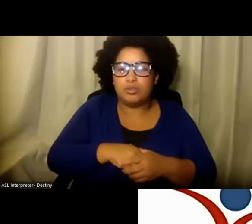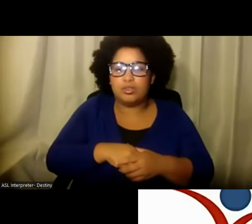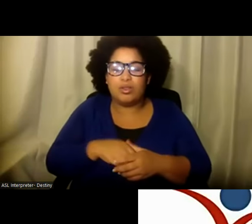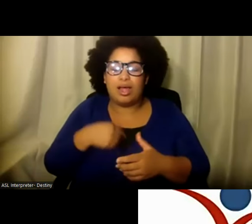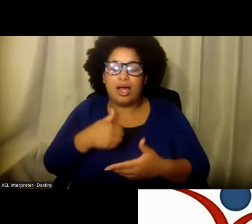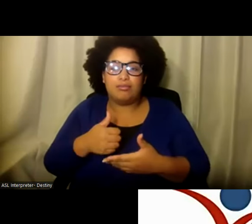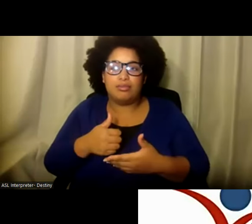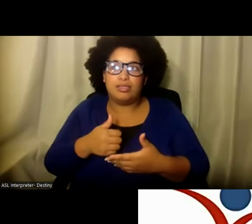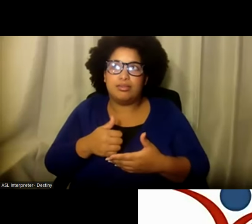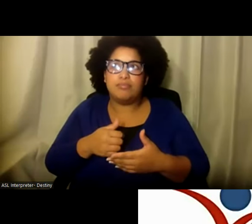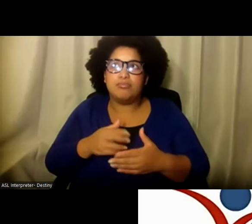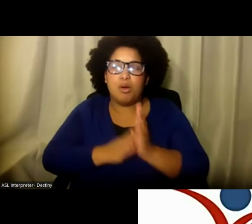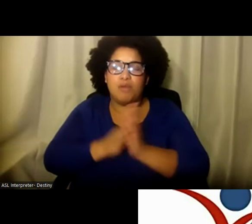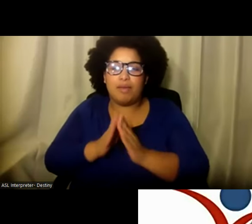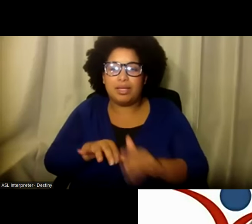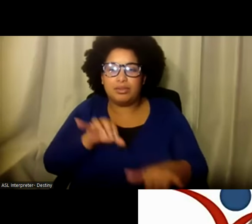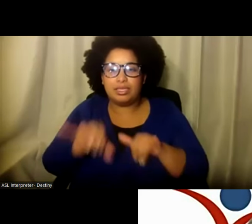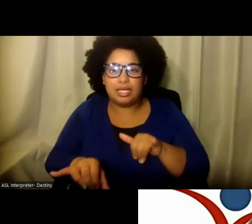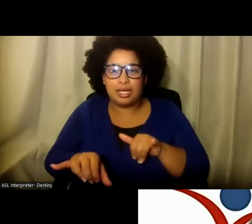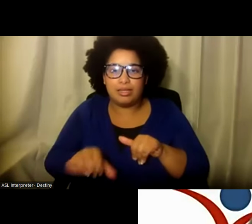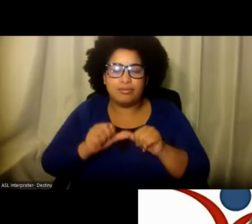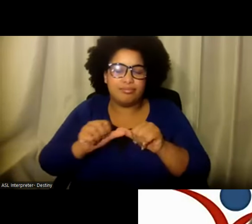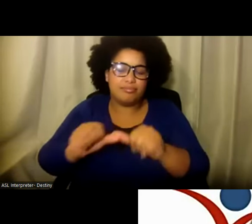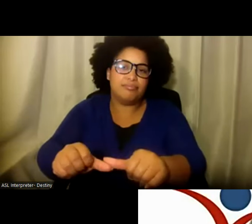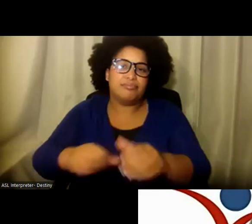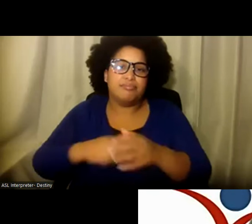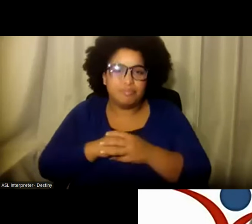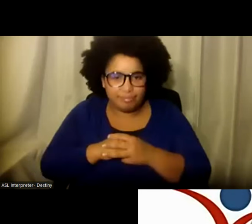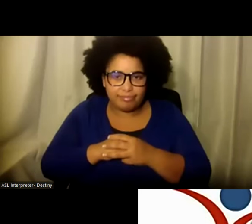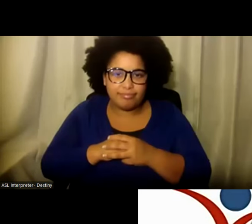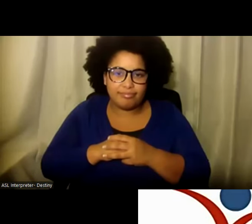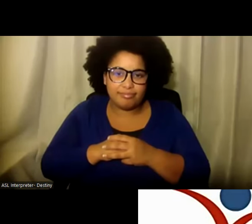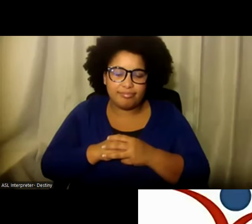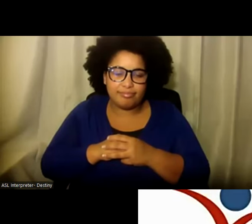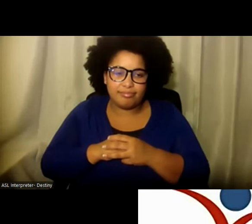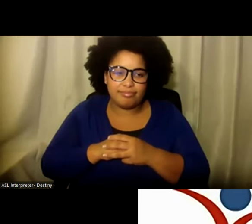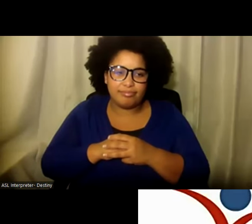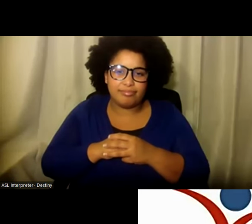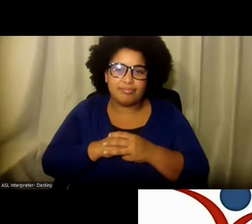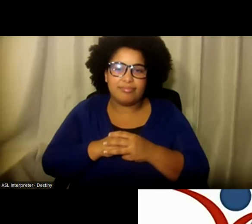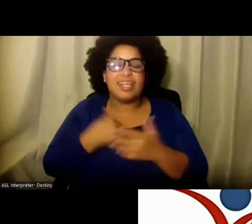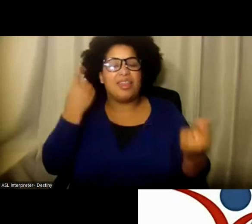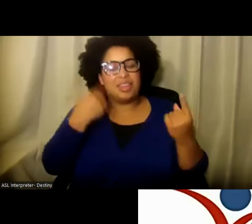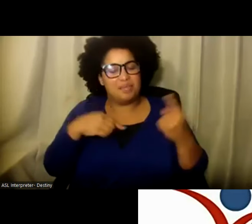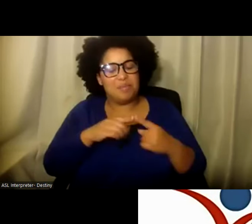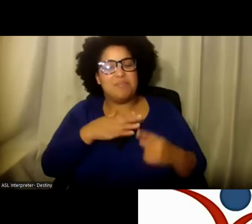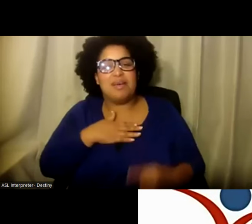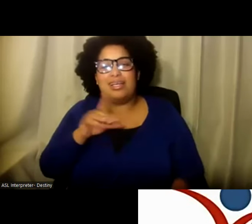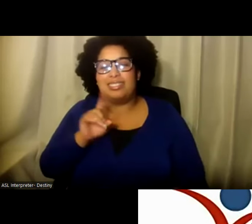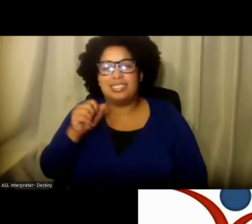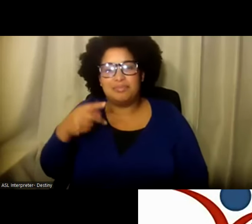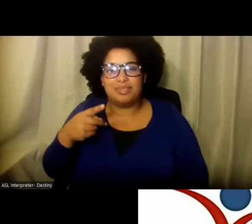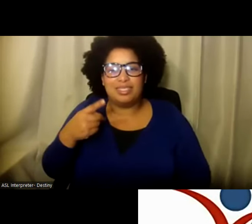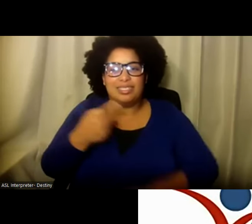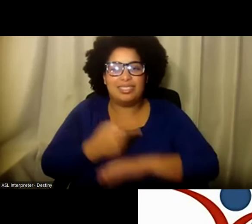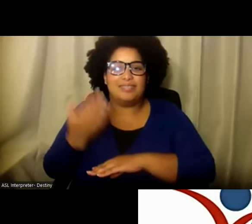here, or I should say keeps me here. Yeah, I always think about my DSP days, and I do feel like